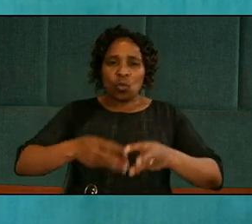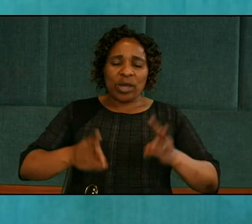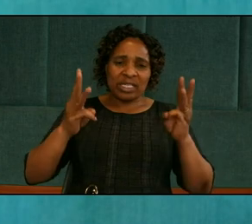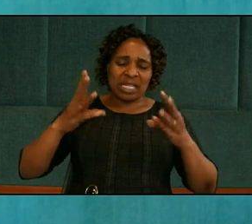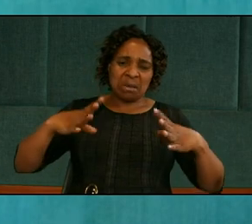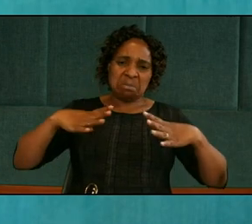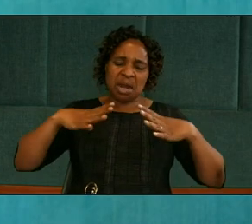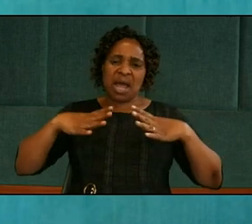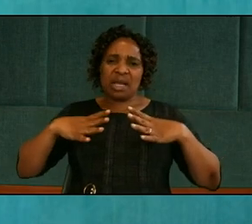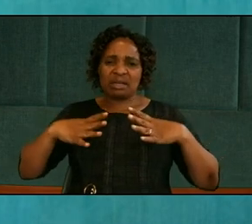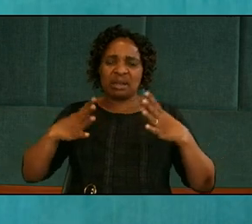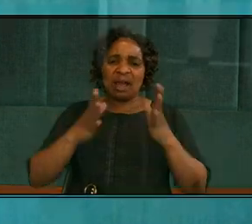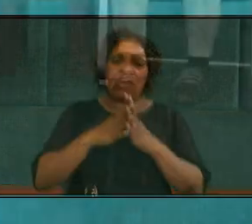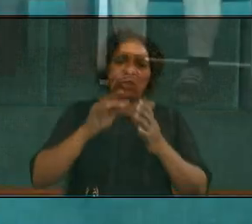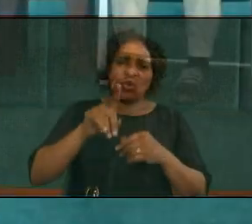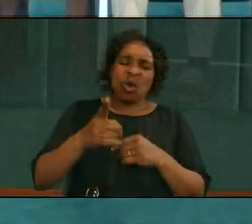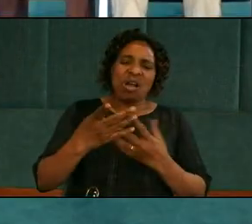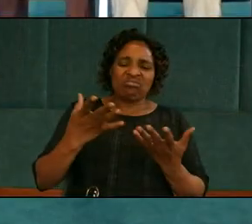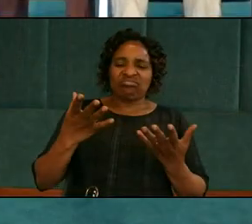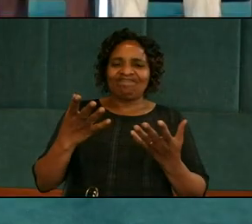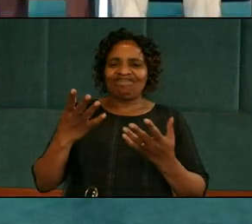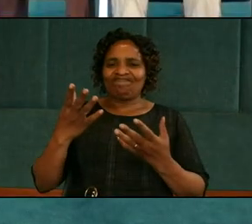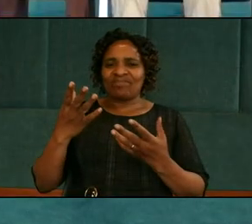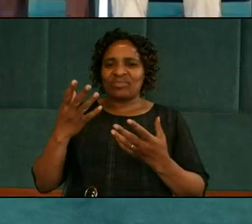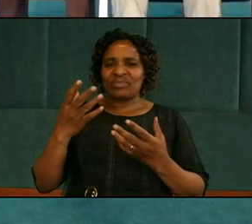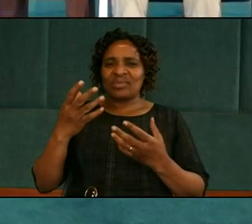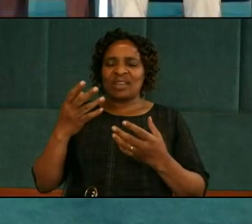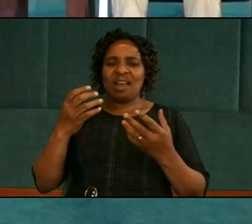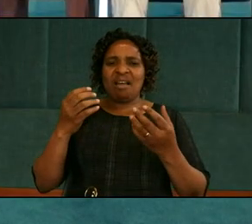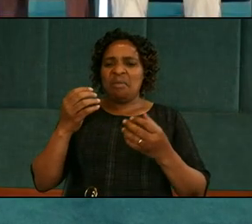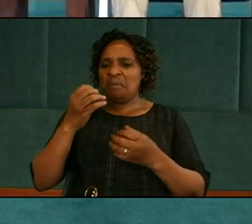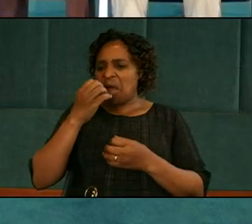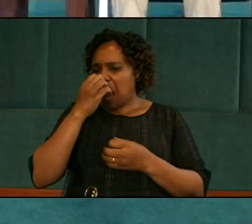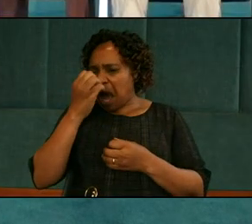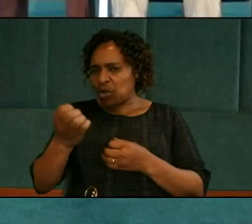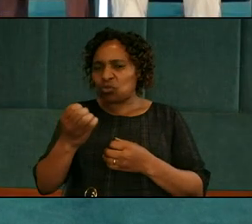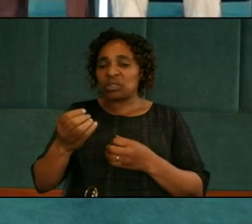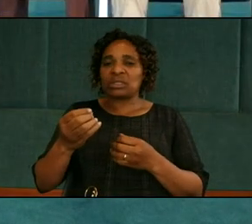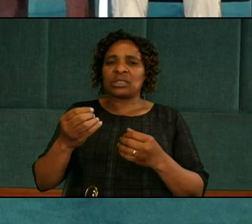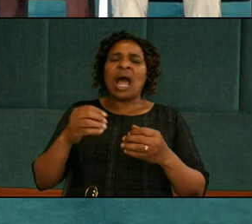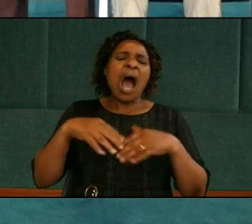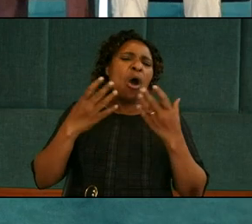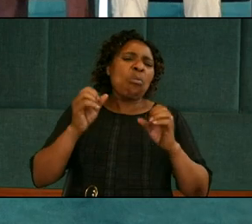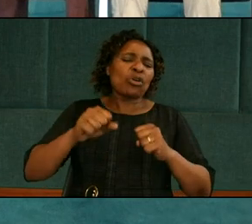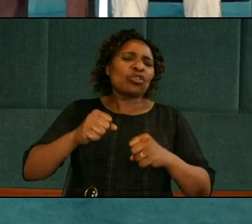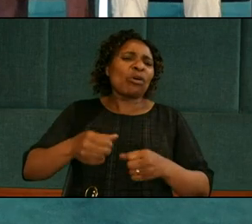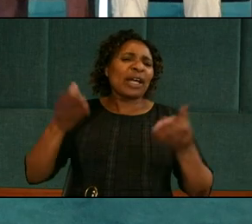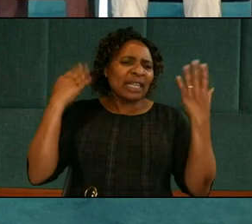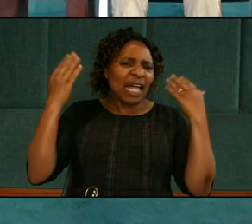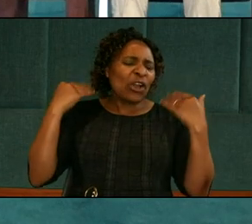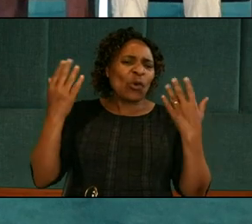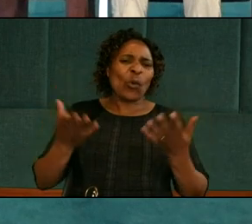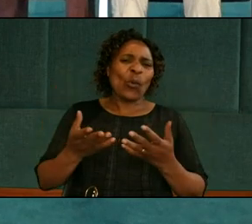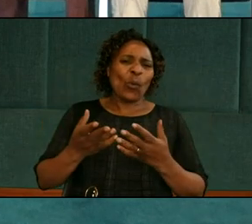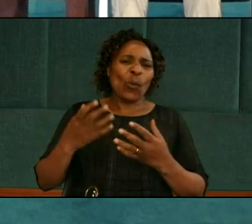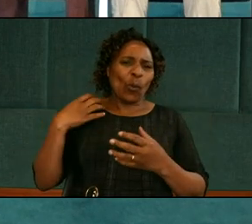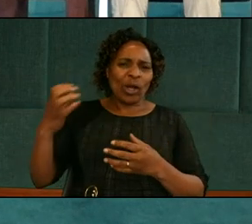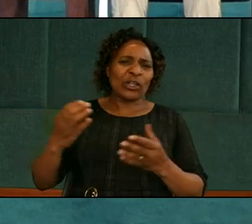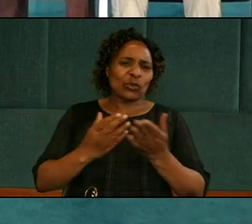and your arrogance. Okay, okay. What about eternal wealth? Can you gain eternal wealth through corruption, pride, or